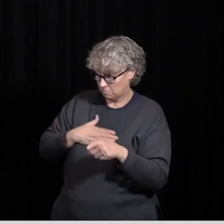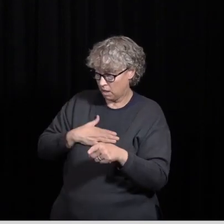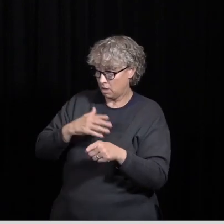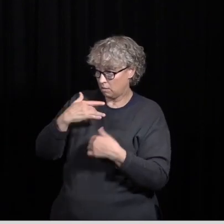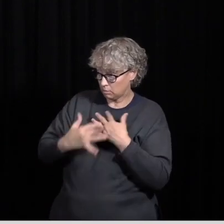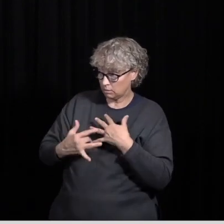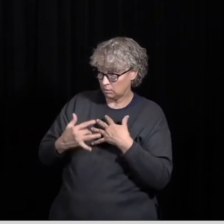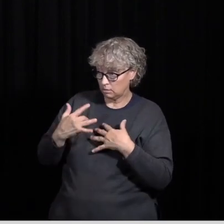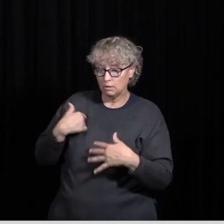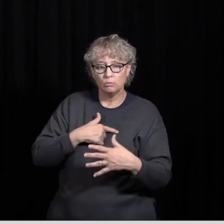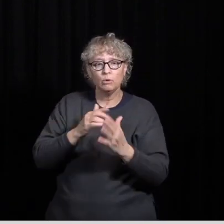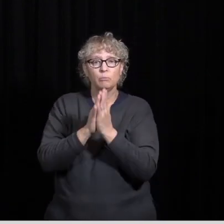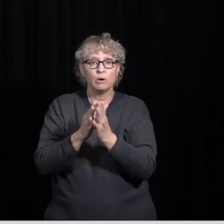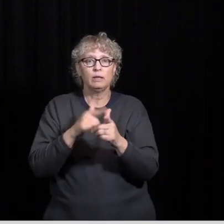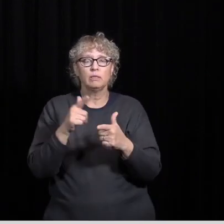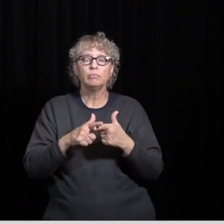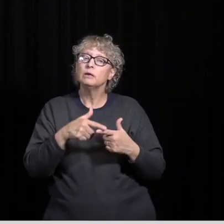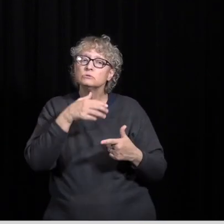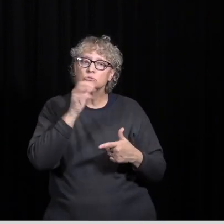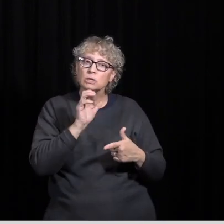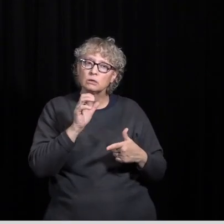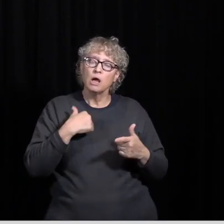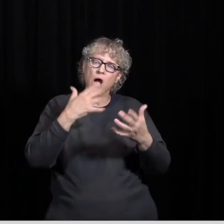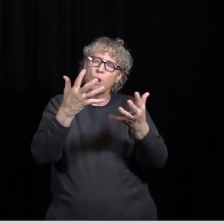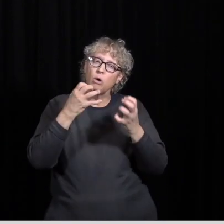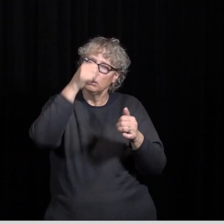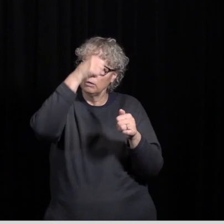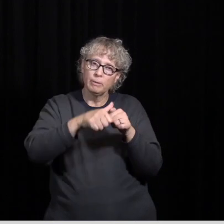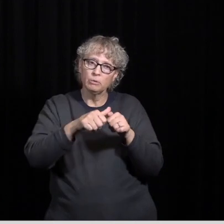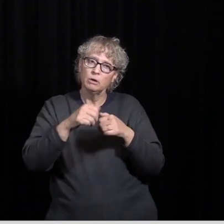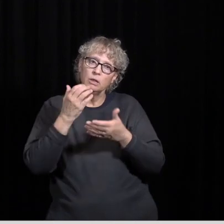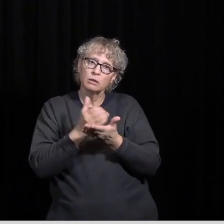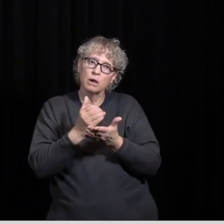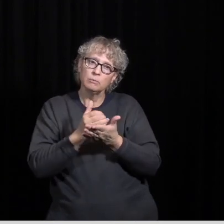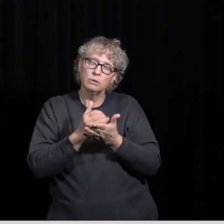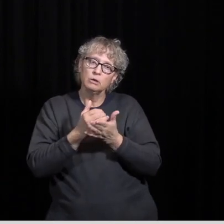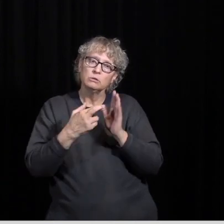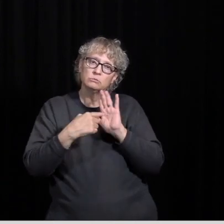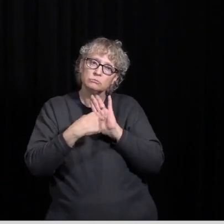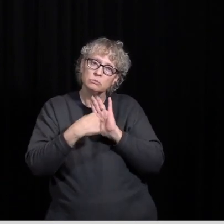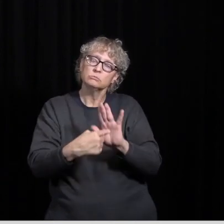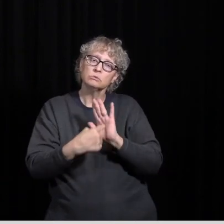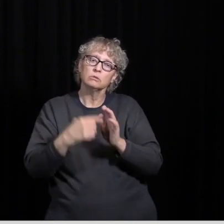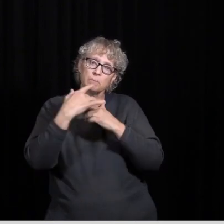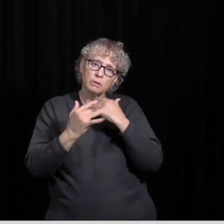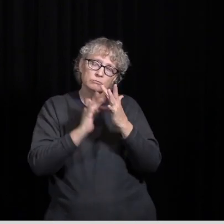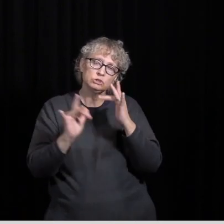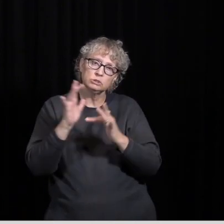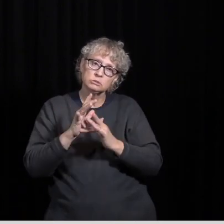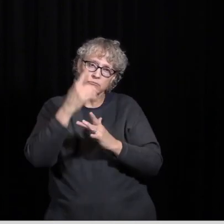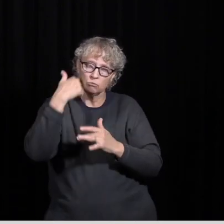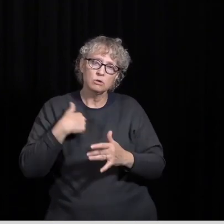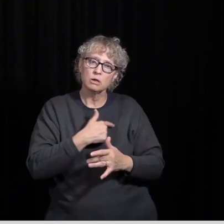again, we will pray and then we will drink. And what I want you to remember is that the cup represents the blood of Christ that was shed for